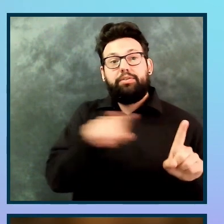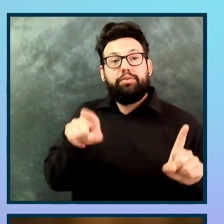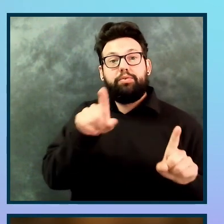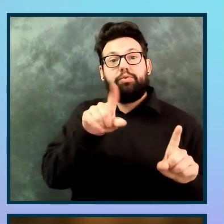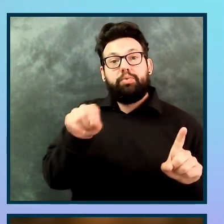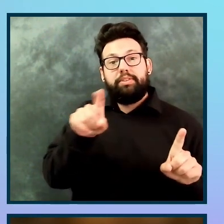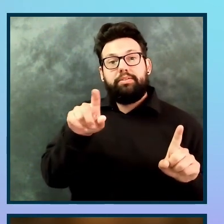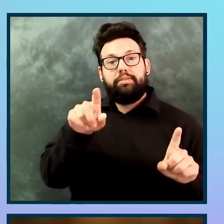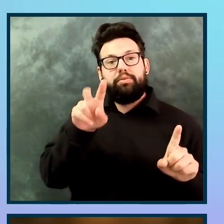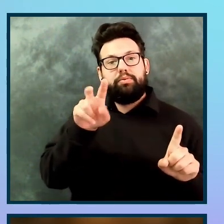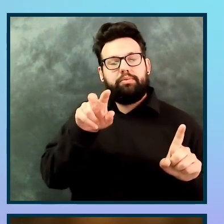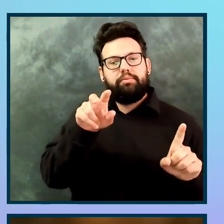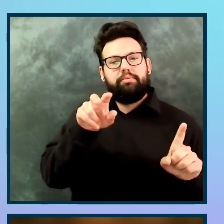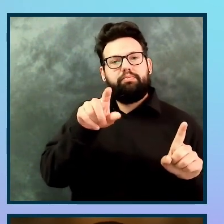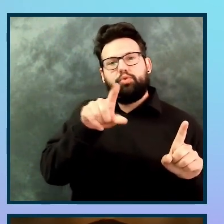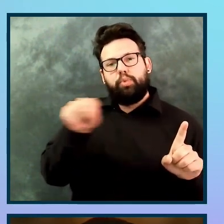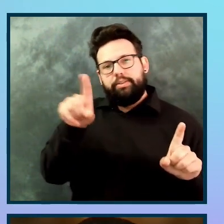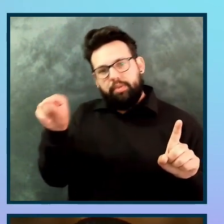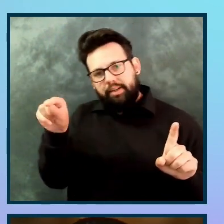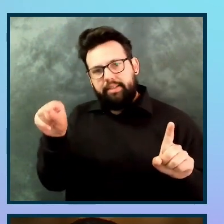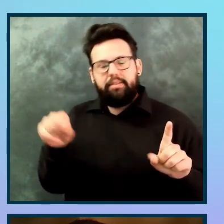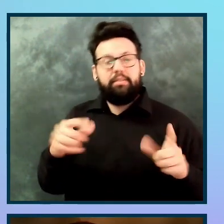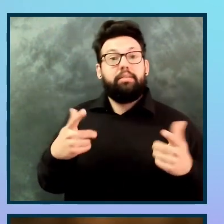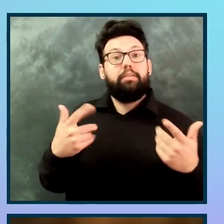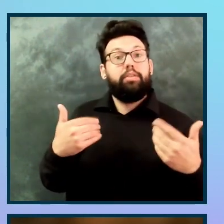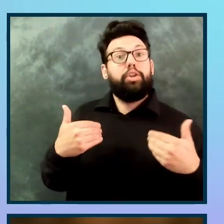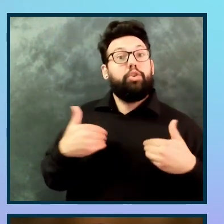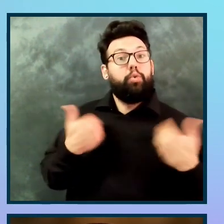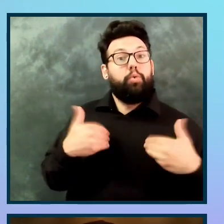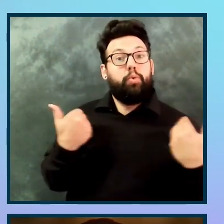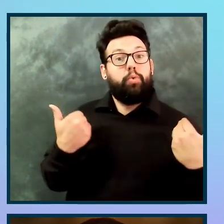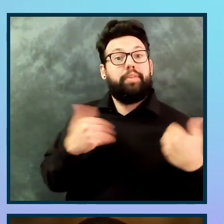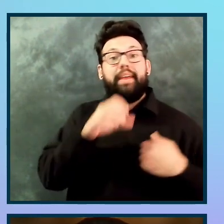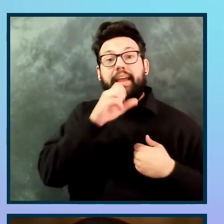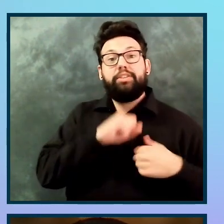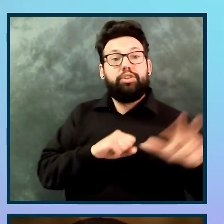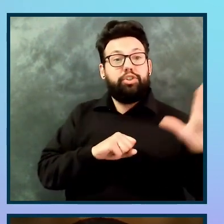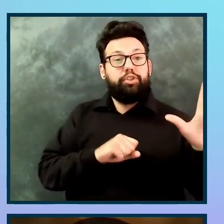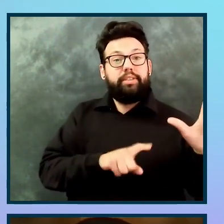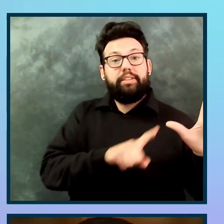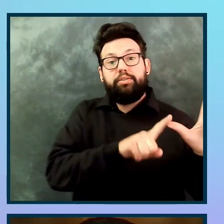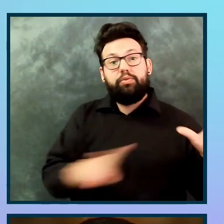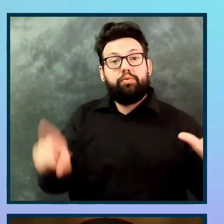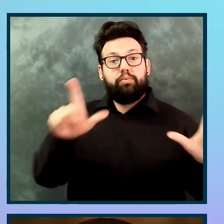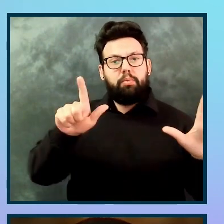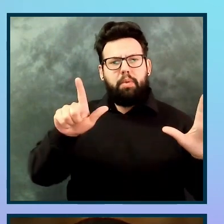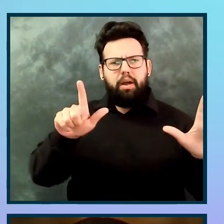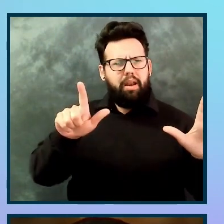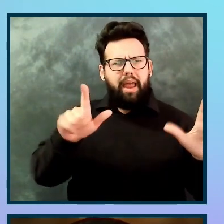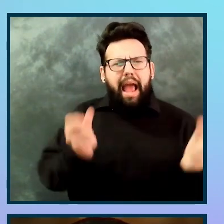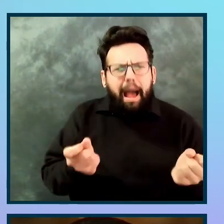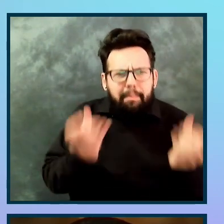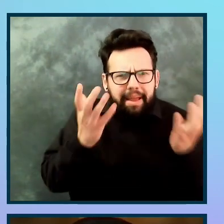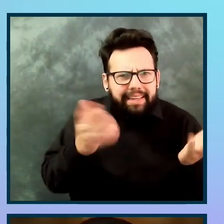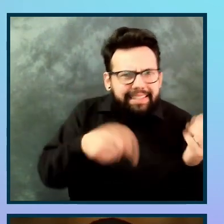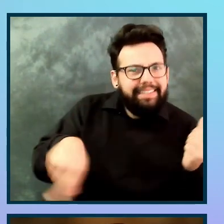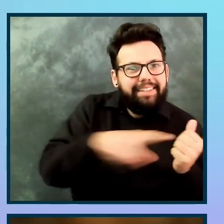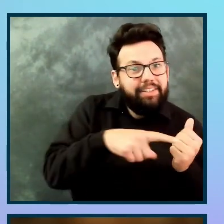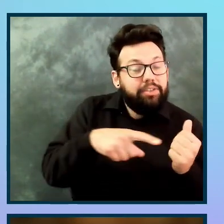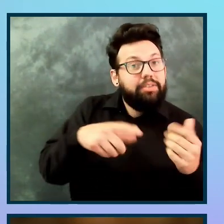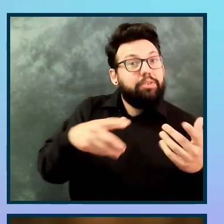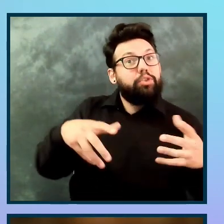youth ages 3 to 21 receiving any sort of special ed services was about 7.3 million, which is